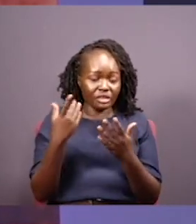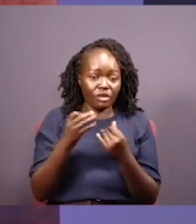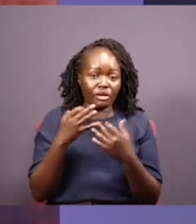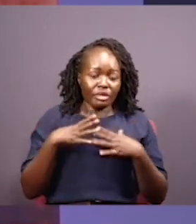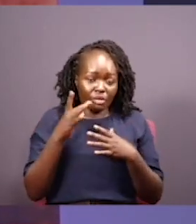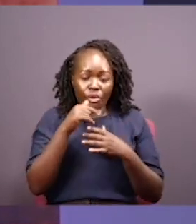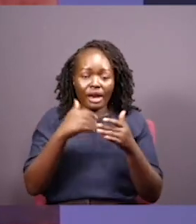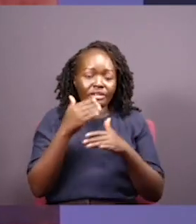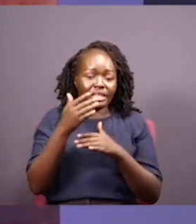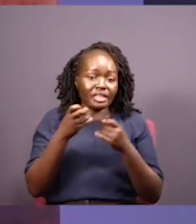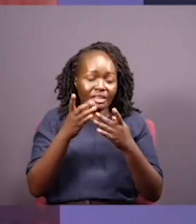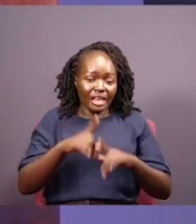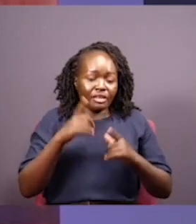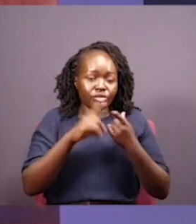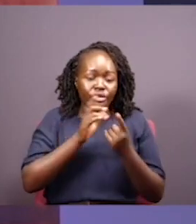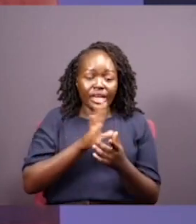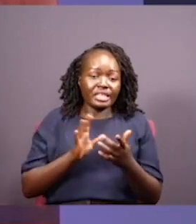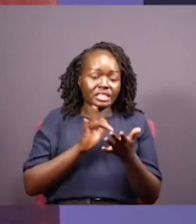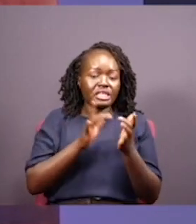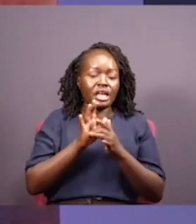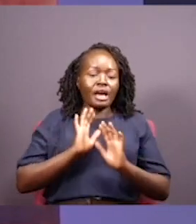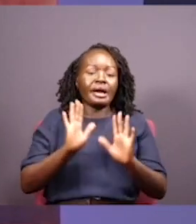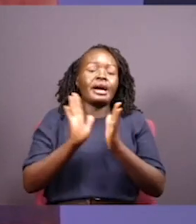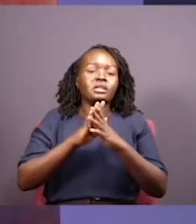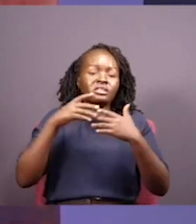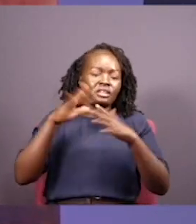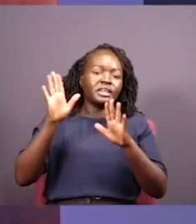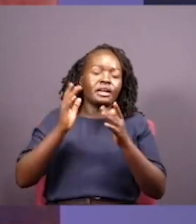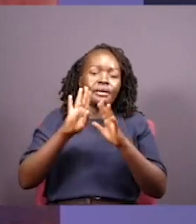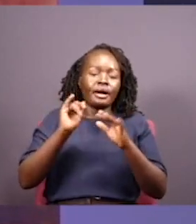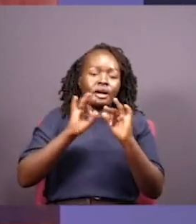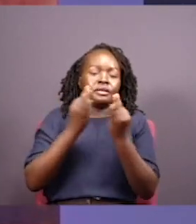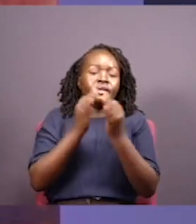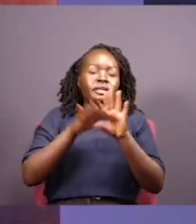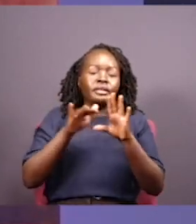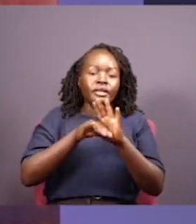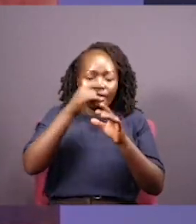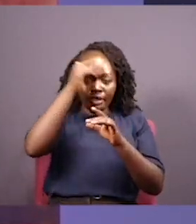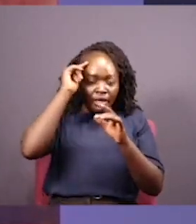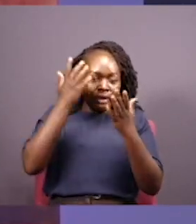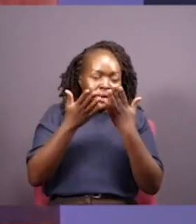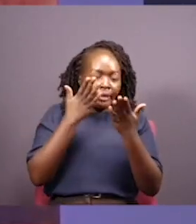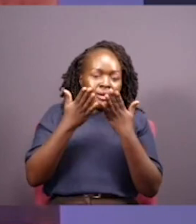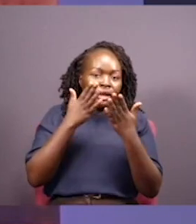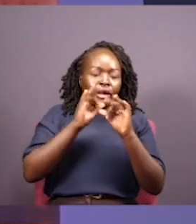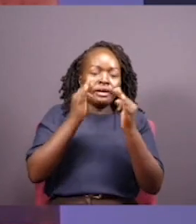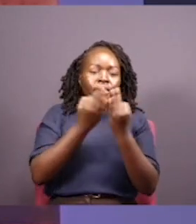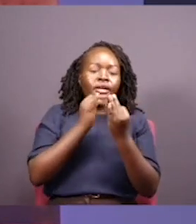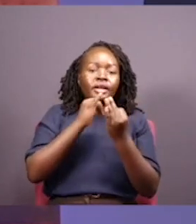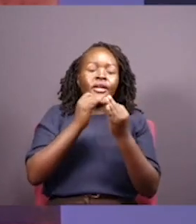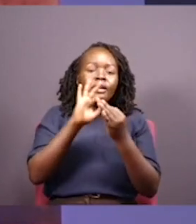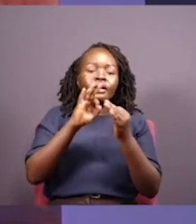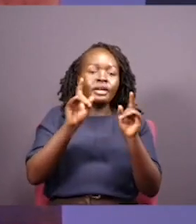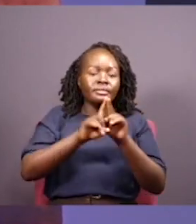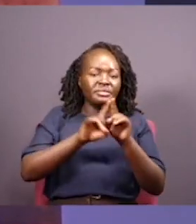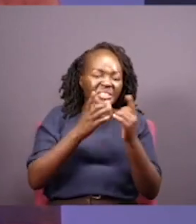Jesus, are abandoned and thrown out by their family members because perhaps the family is of a particular belief or